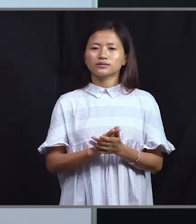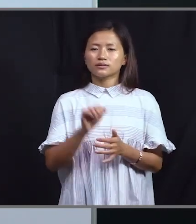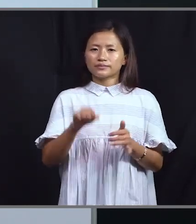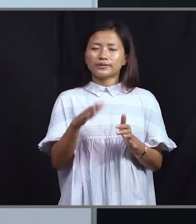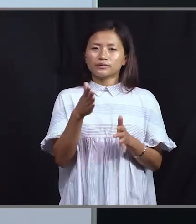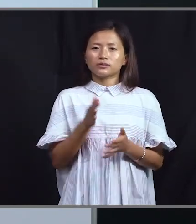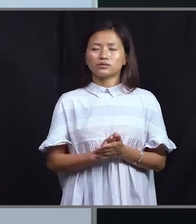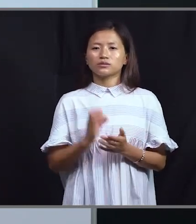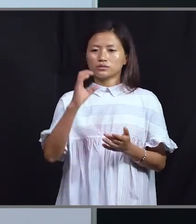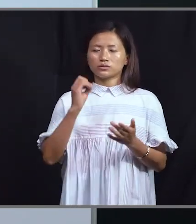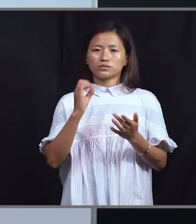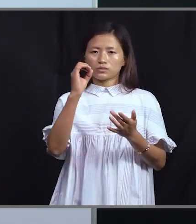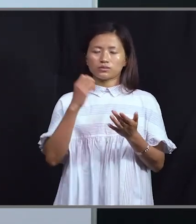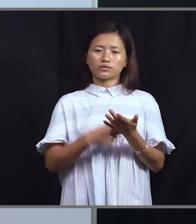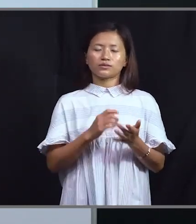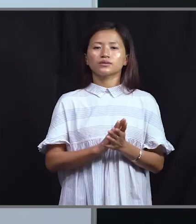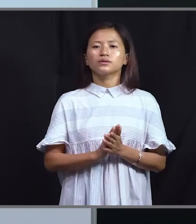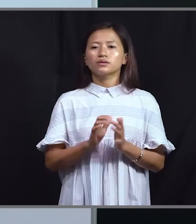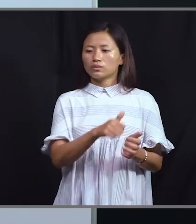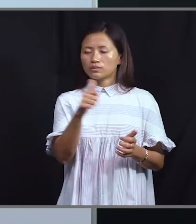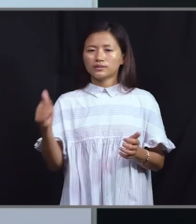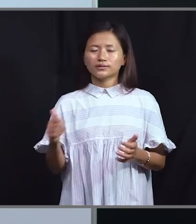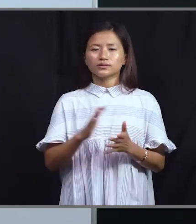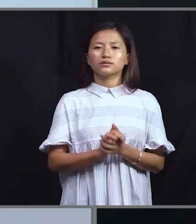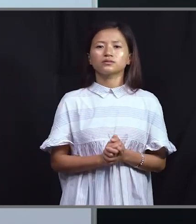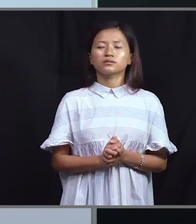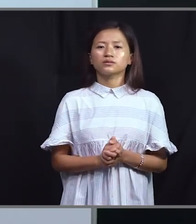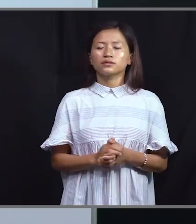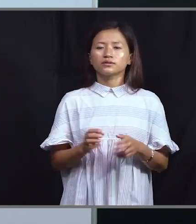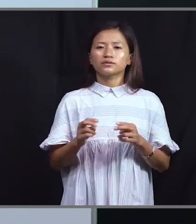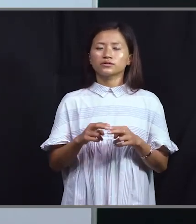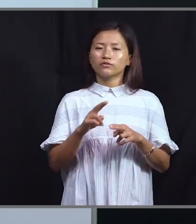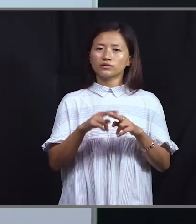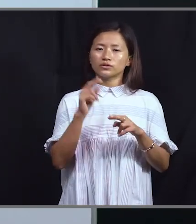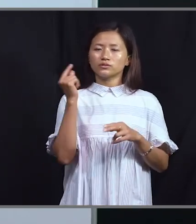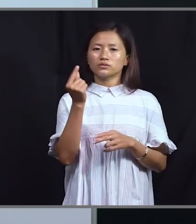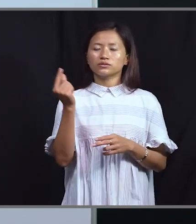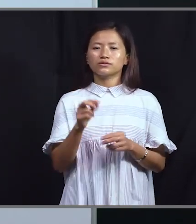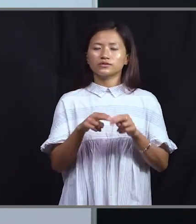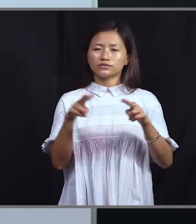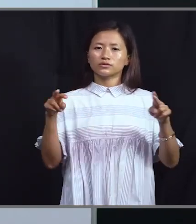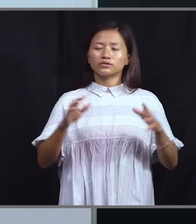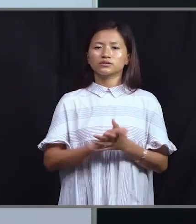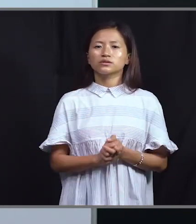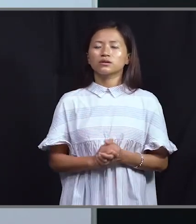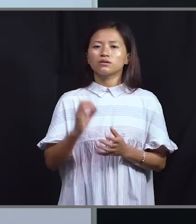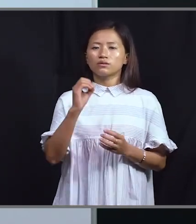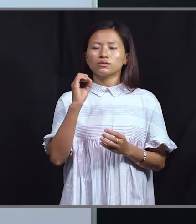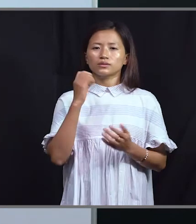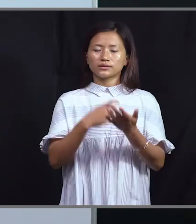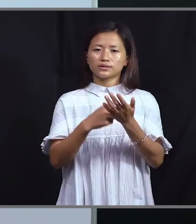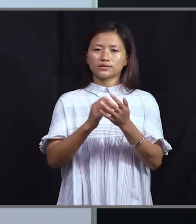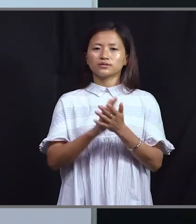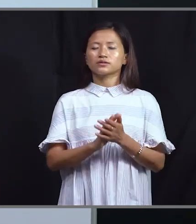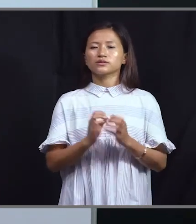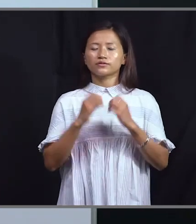enables them to coordinate one another. The second one is functional differentiation. What is functional differentiation? The organization is divided into